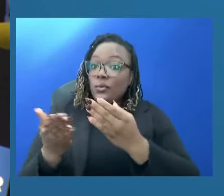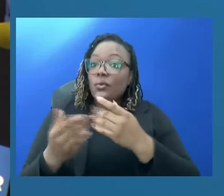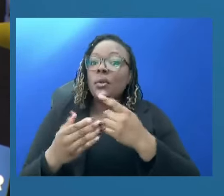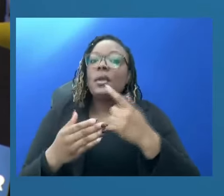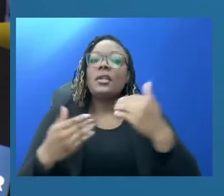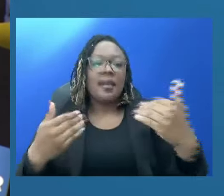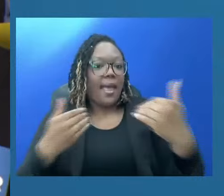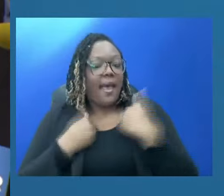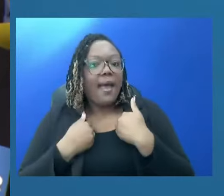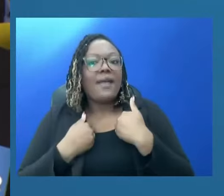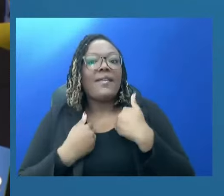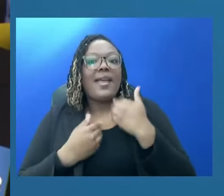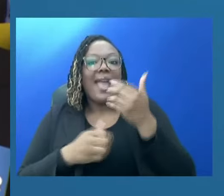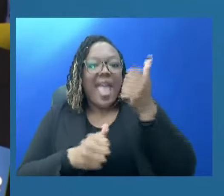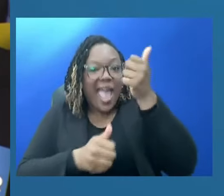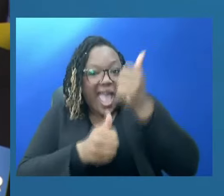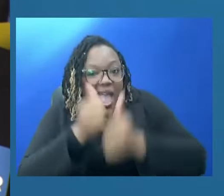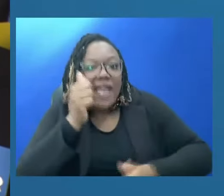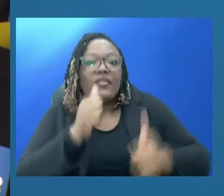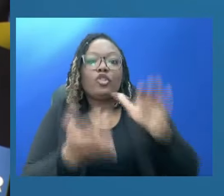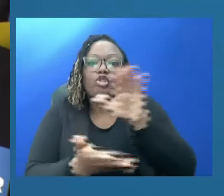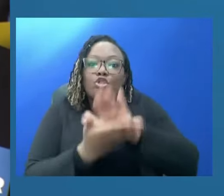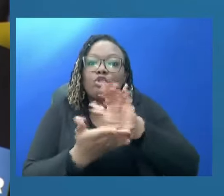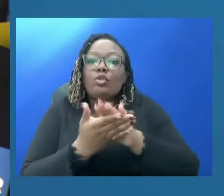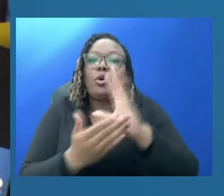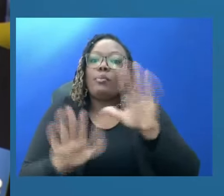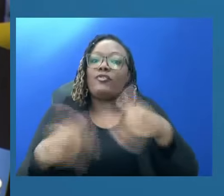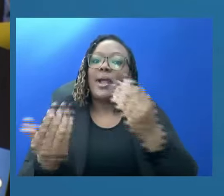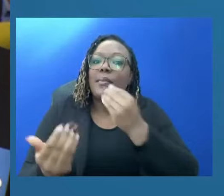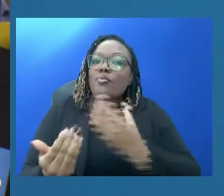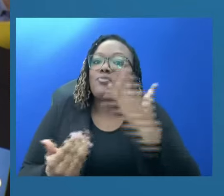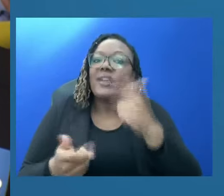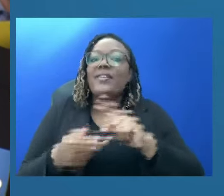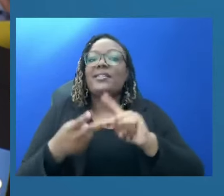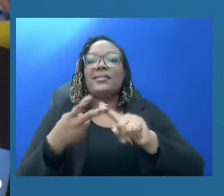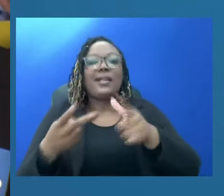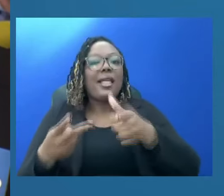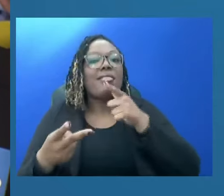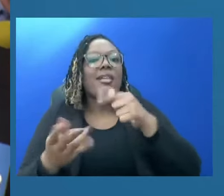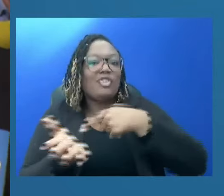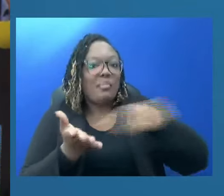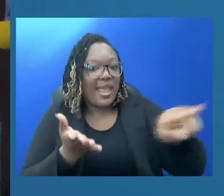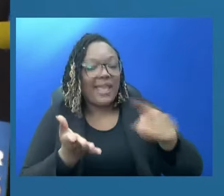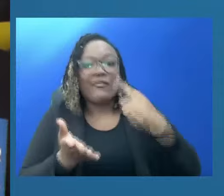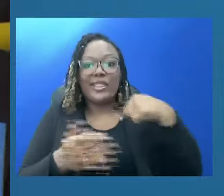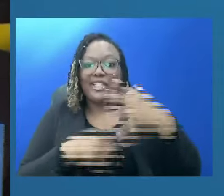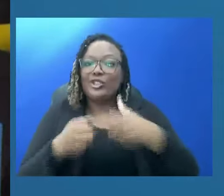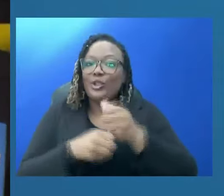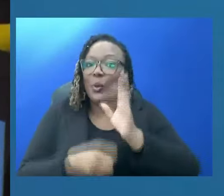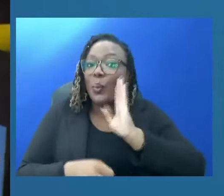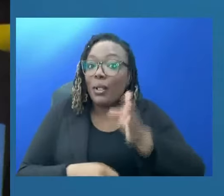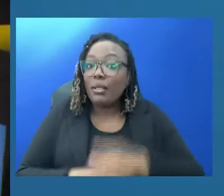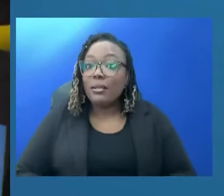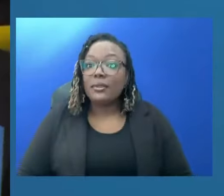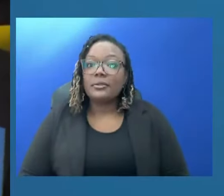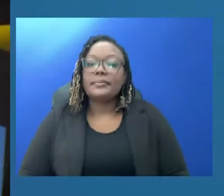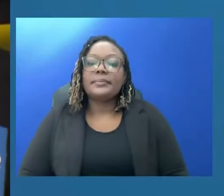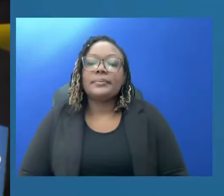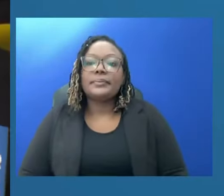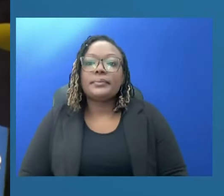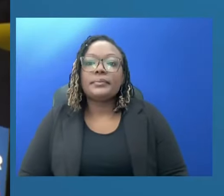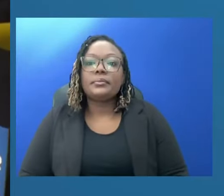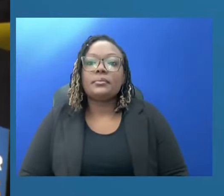have every single school breakfast and lunch paid for. So,